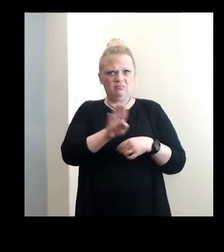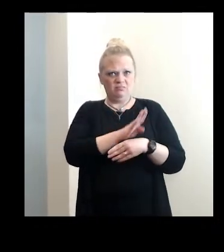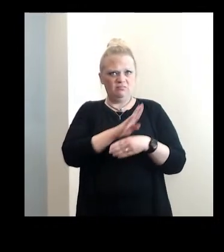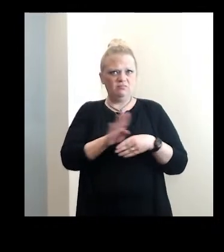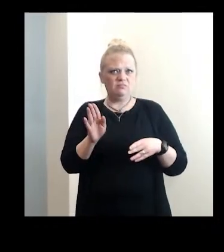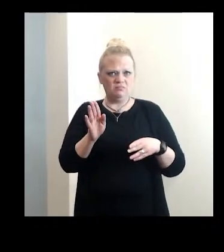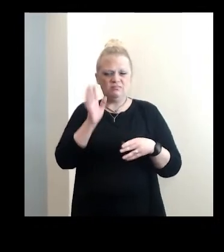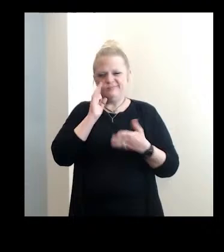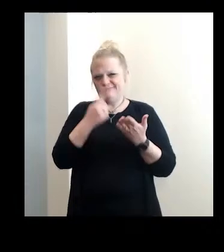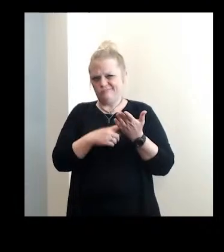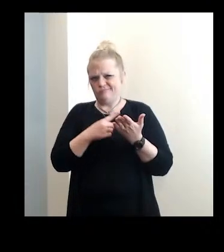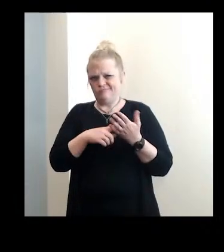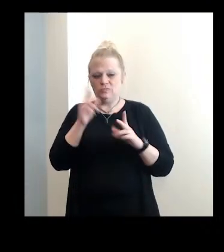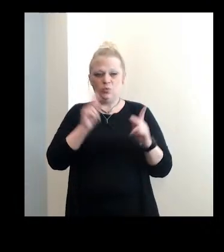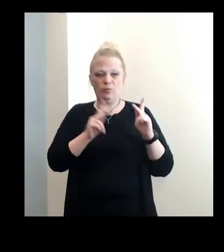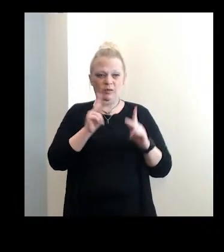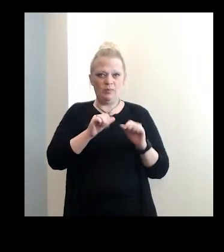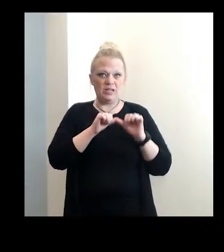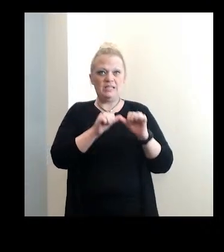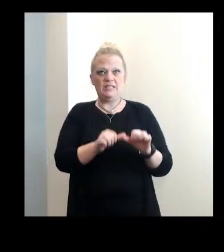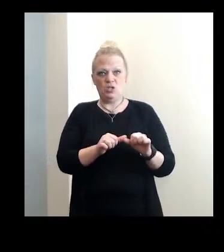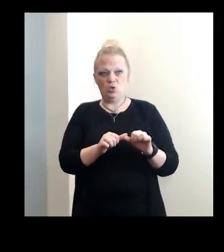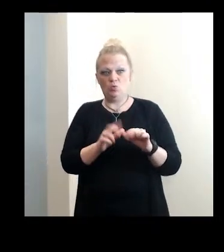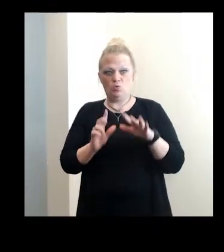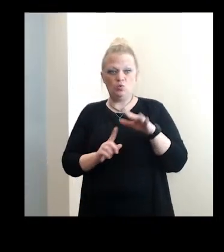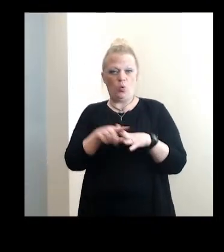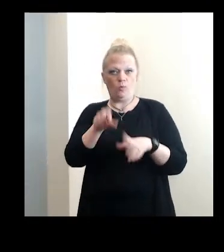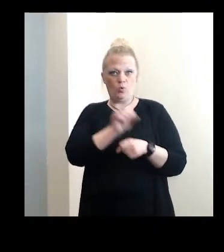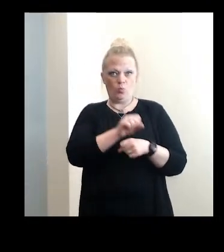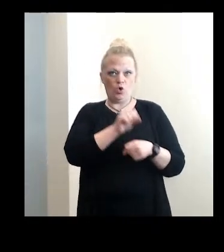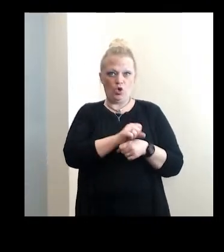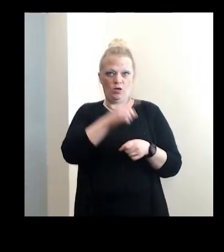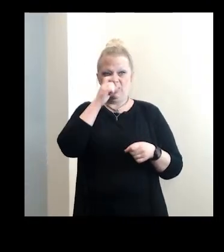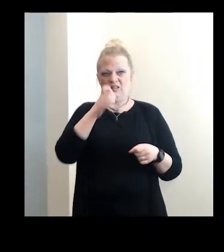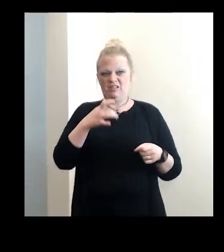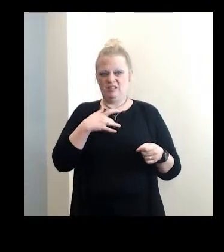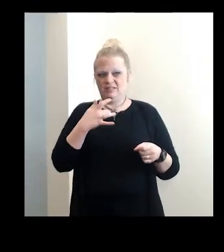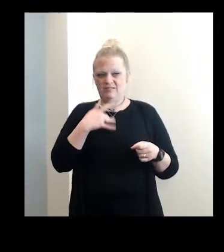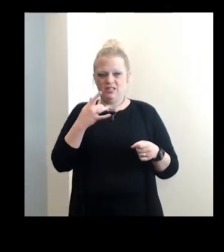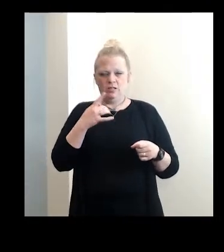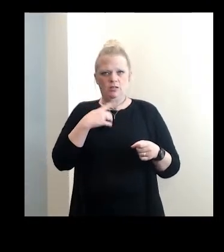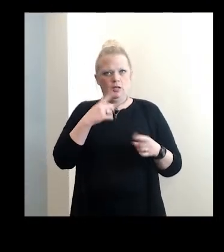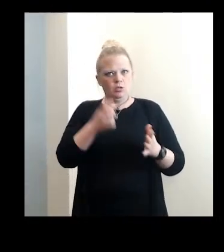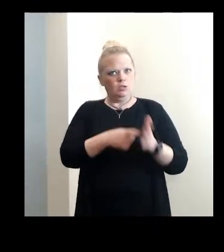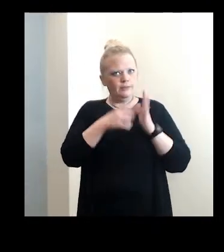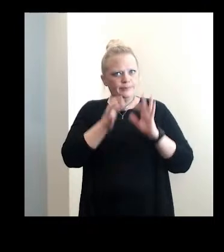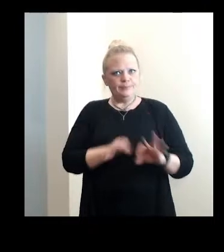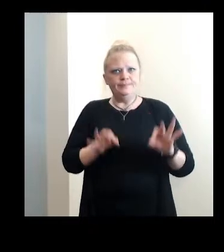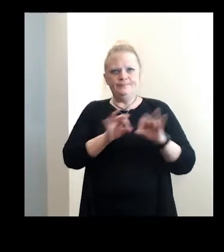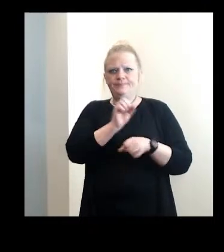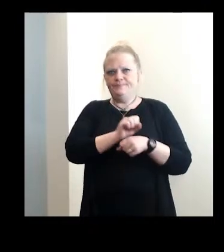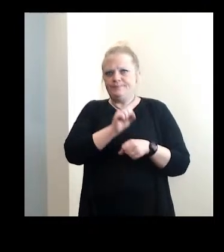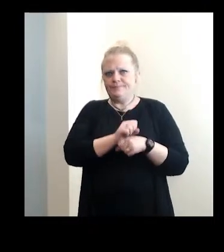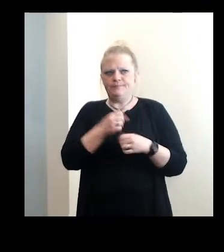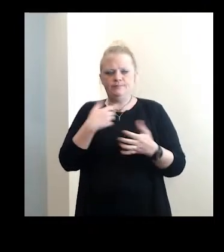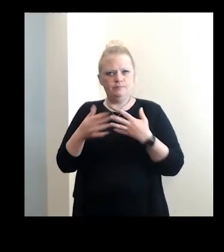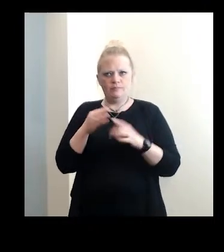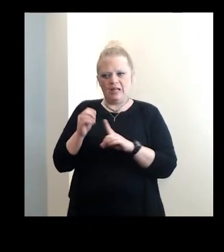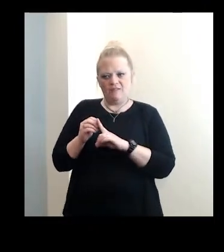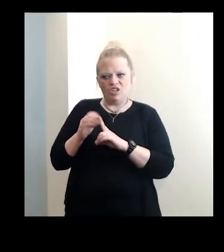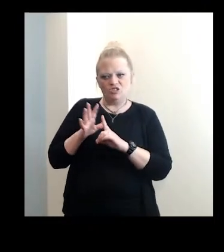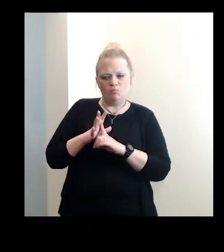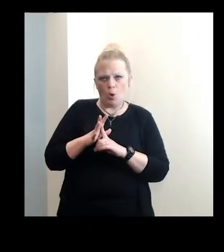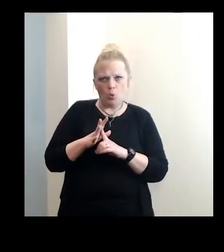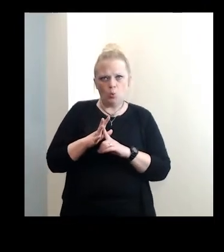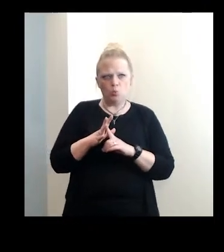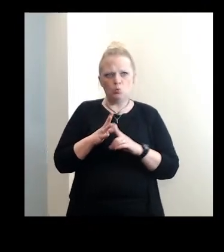minute, where people continue to come into work because they feel they're essential employees, even though they've been exposed by somebody